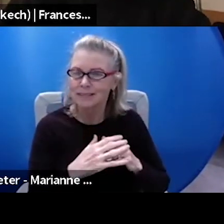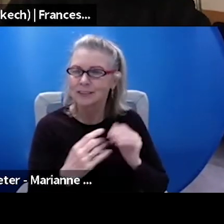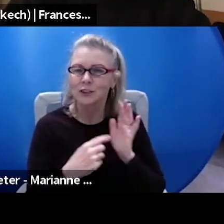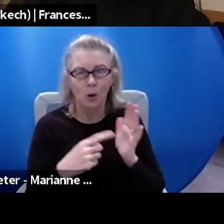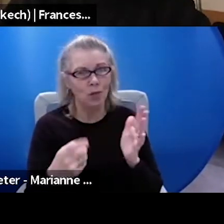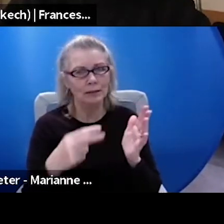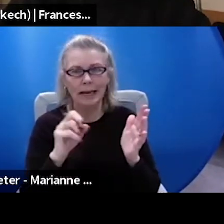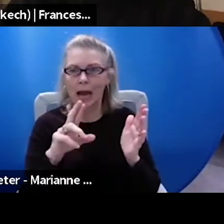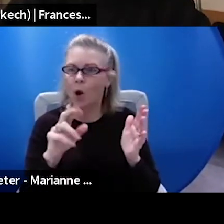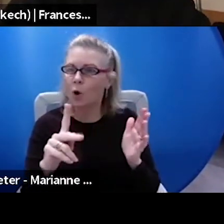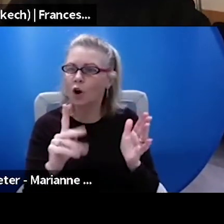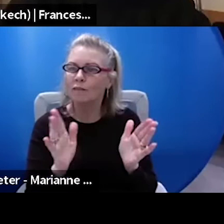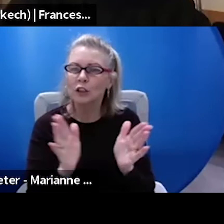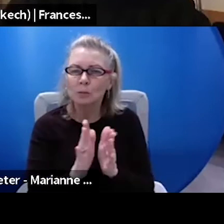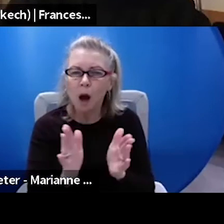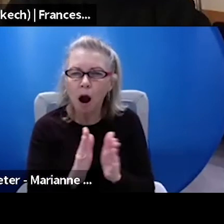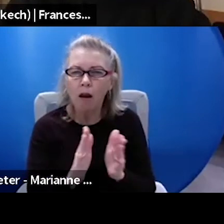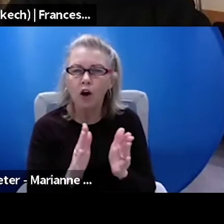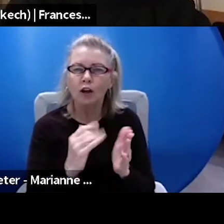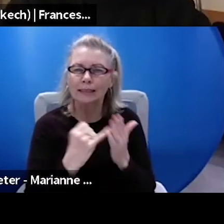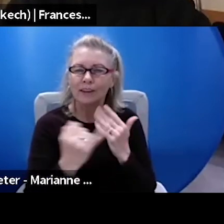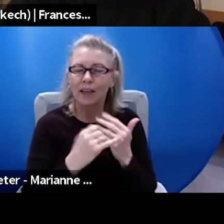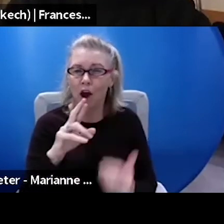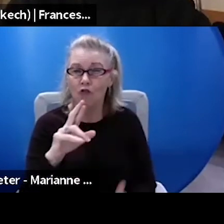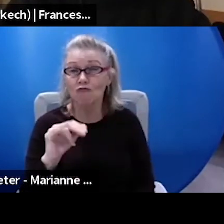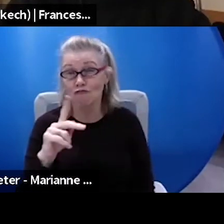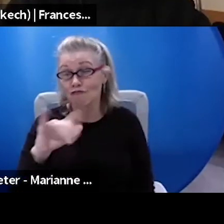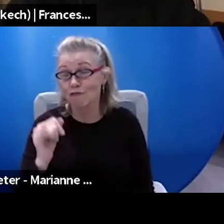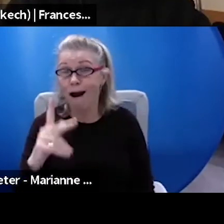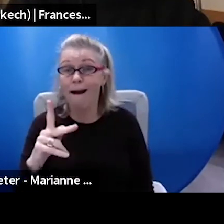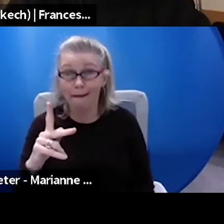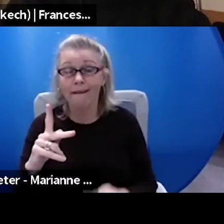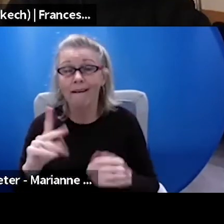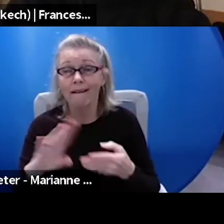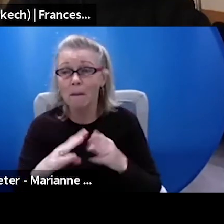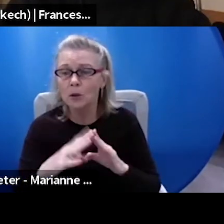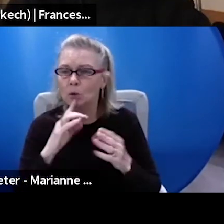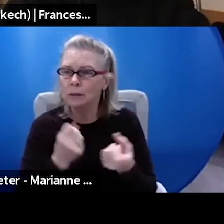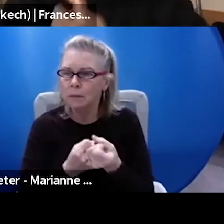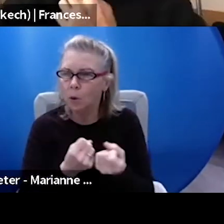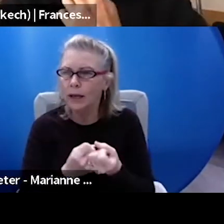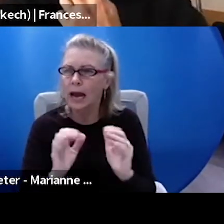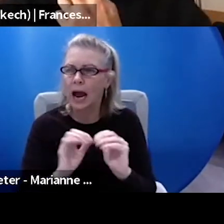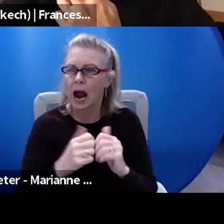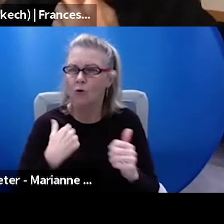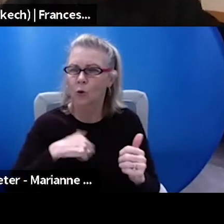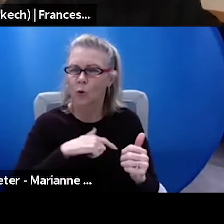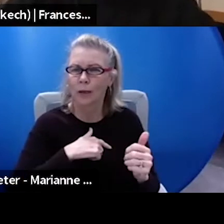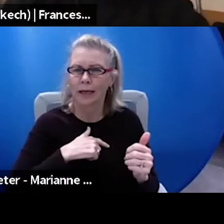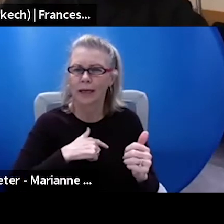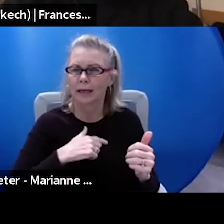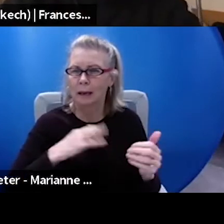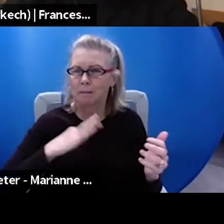of smaller initiatives that the Rijksacademy was supporting. And one of the questions for me now is, how do we benefit the ecosystem